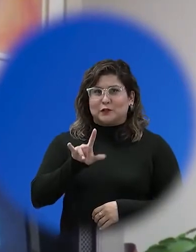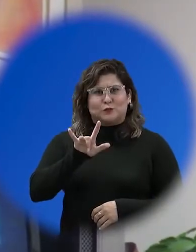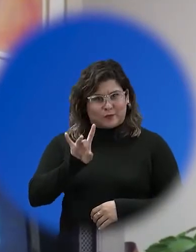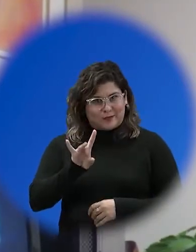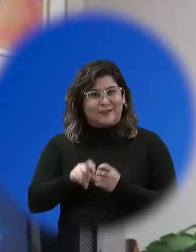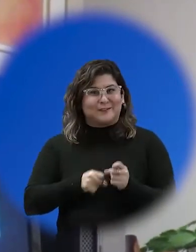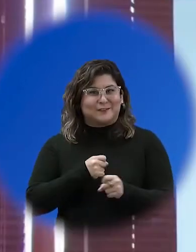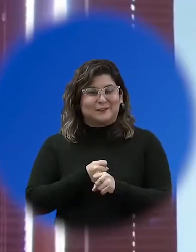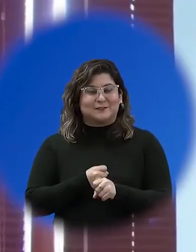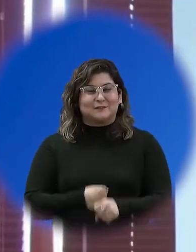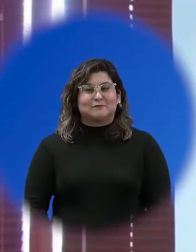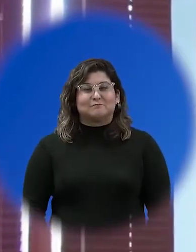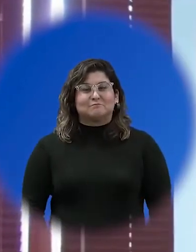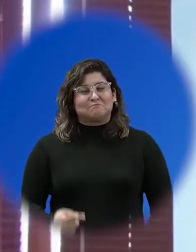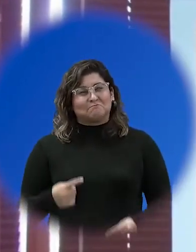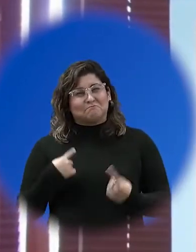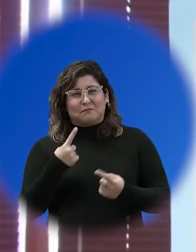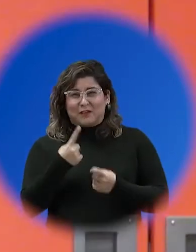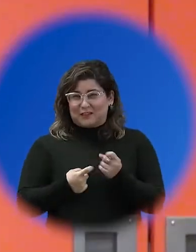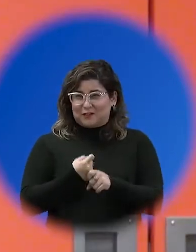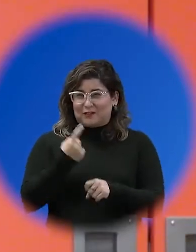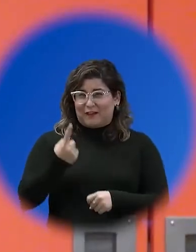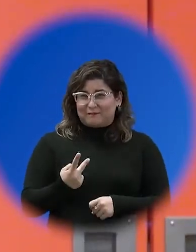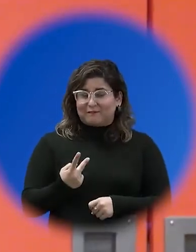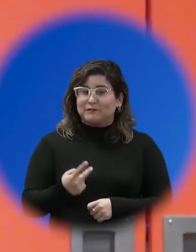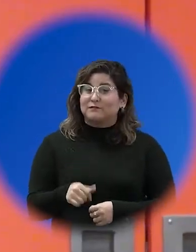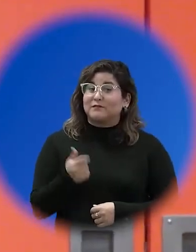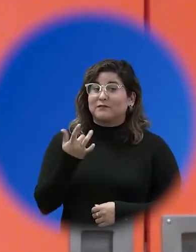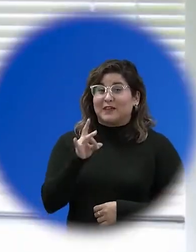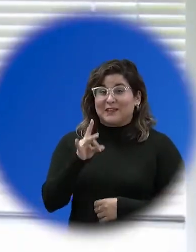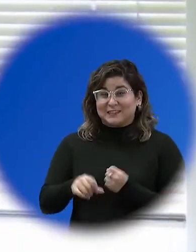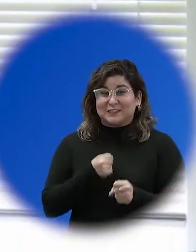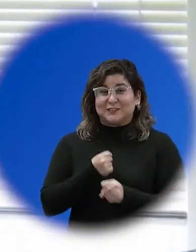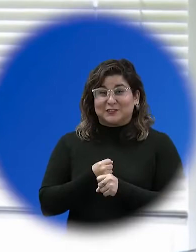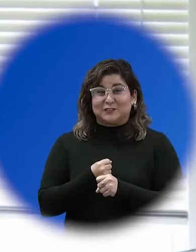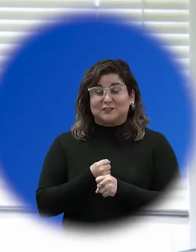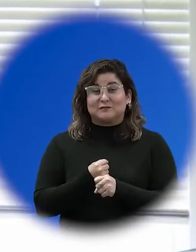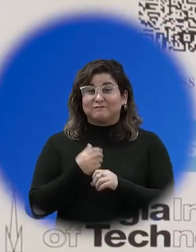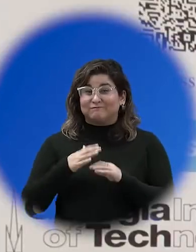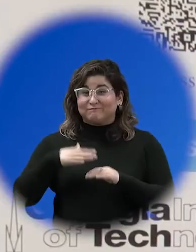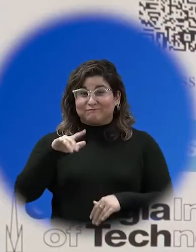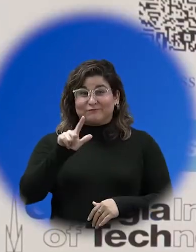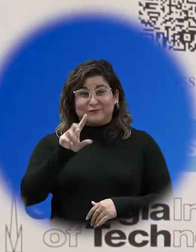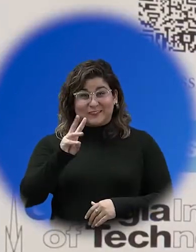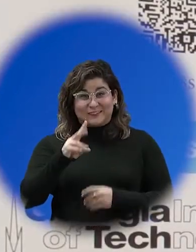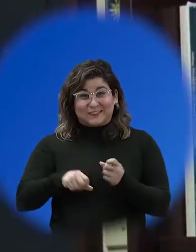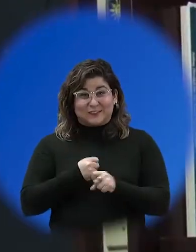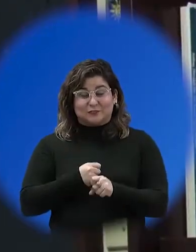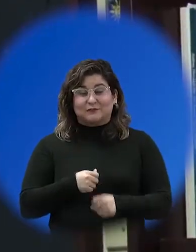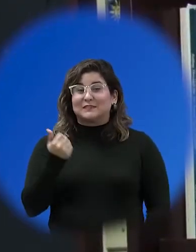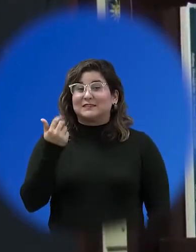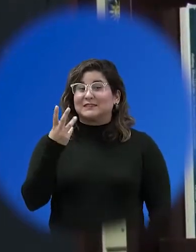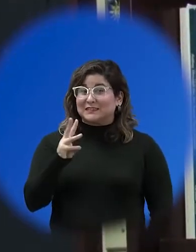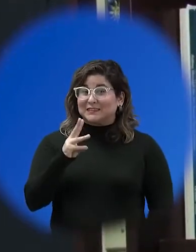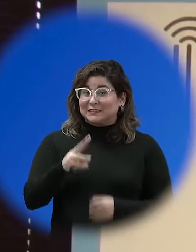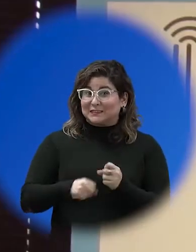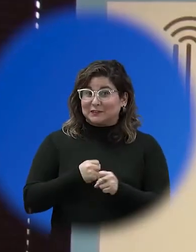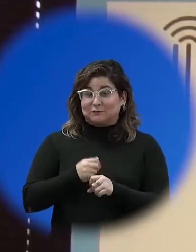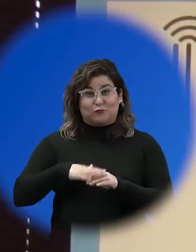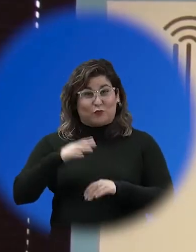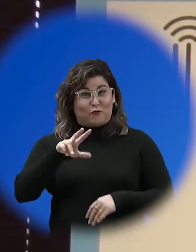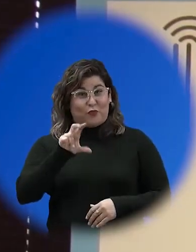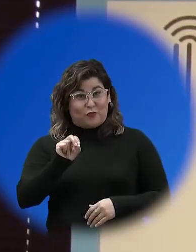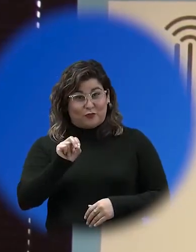28 years. But within the last year and a half. For 18 years. For over 26 years. 16 years. Over 30.